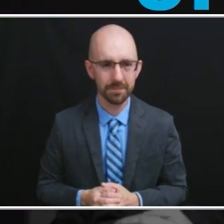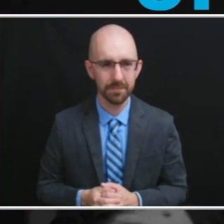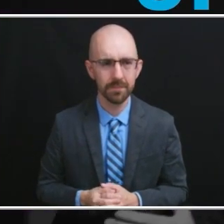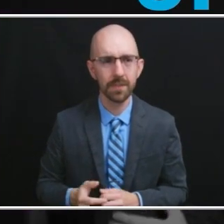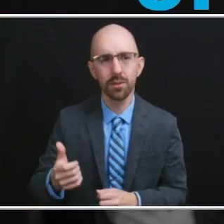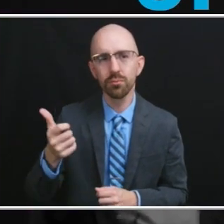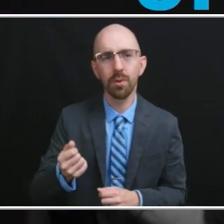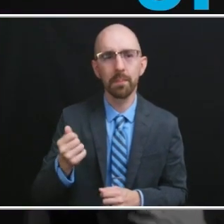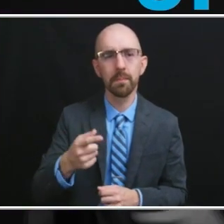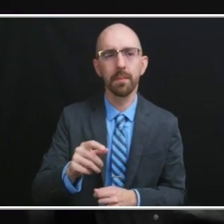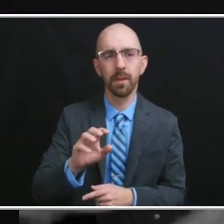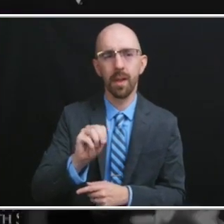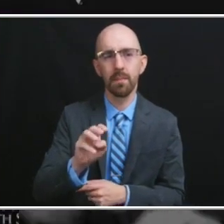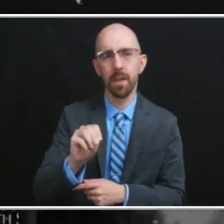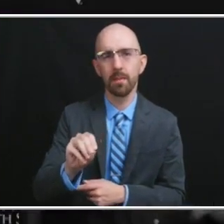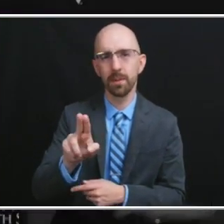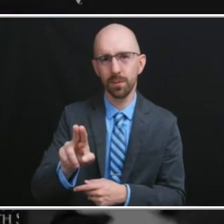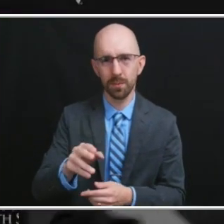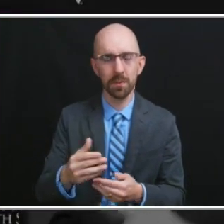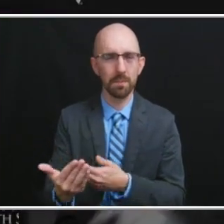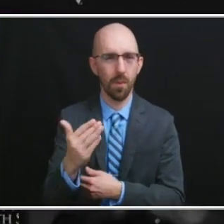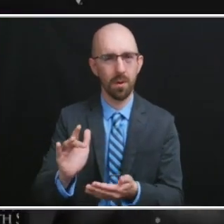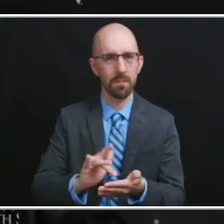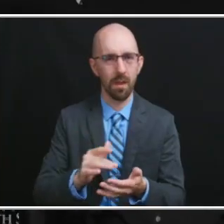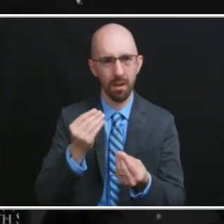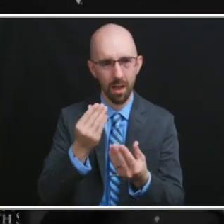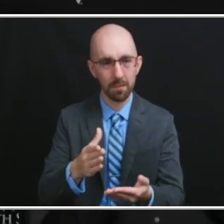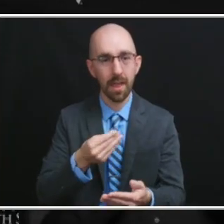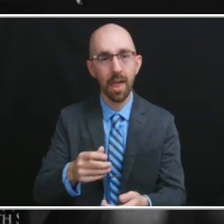Subscribe to our morning medical update and Open Mics